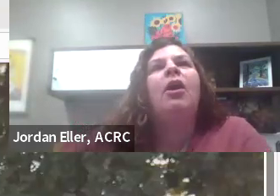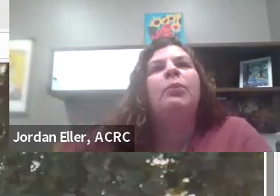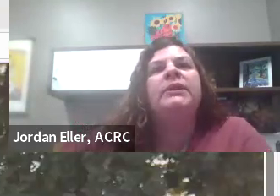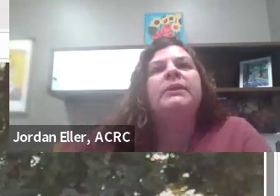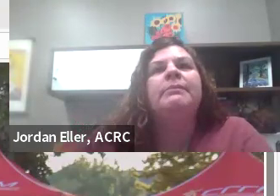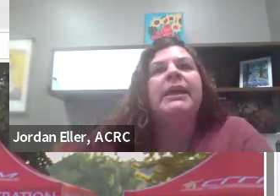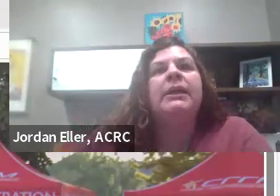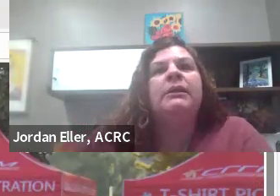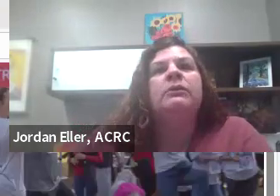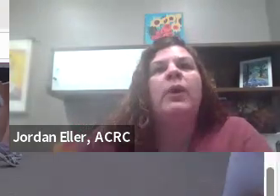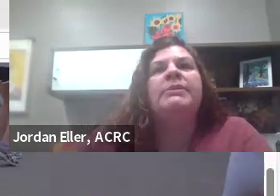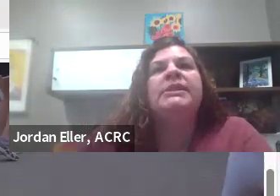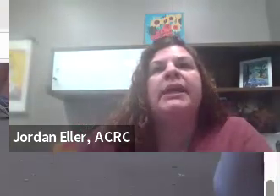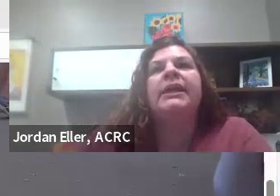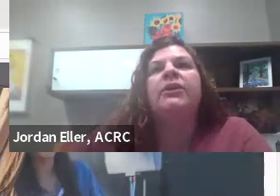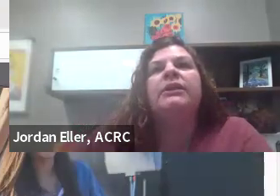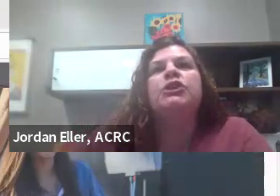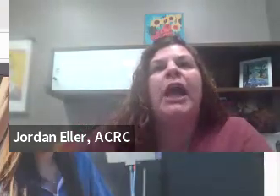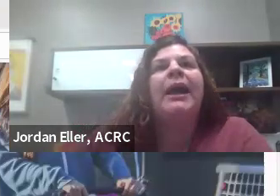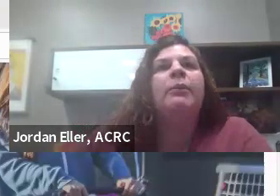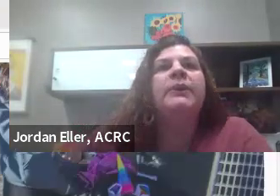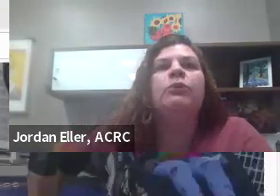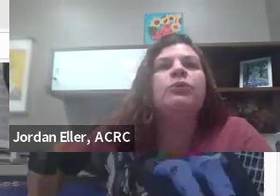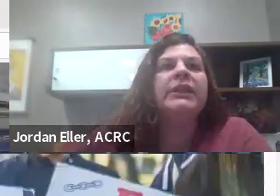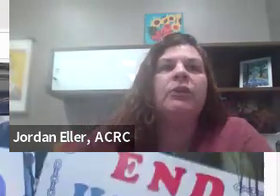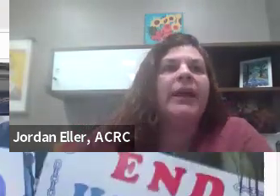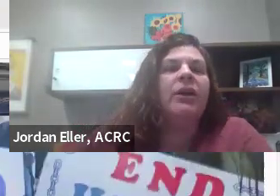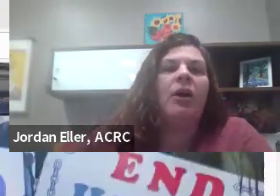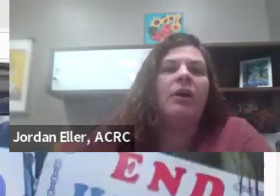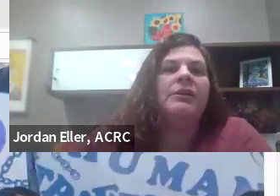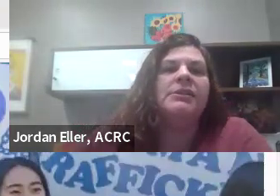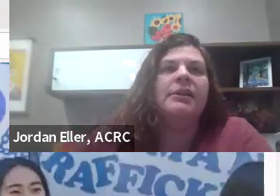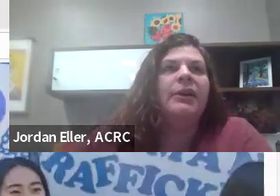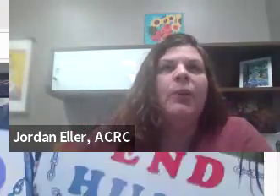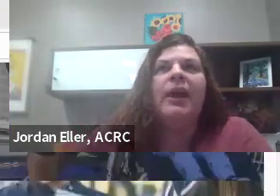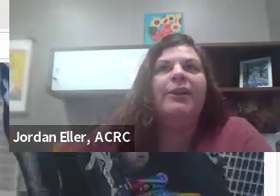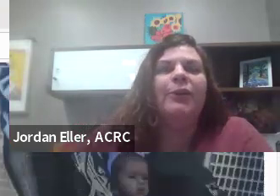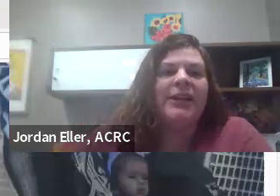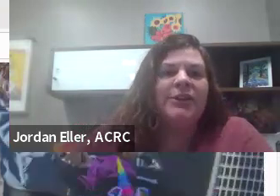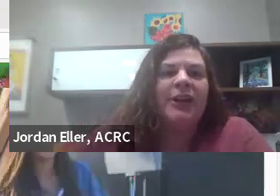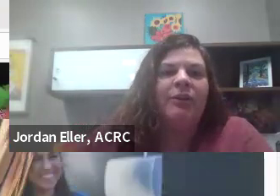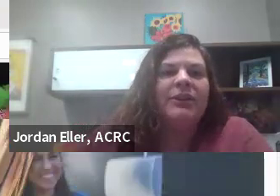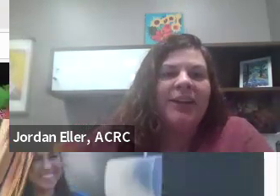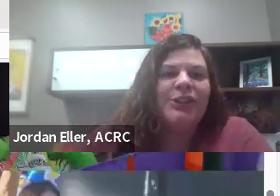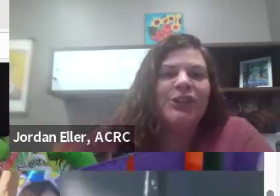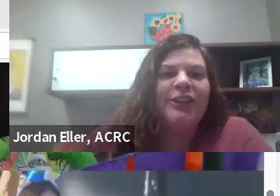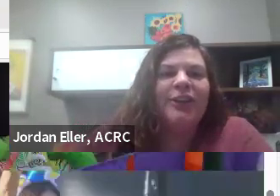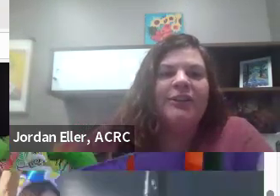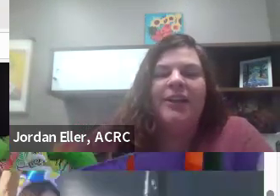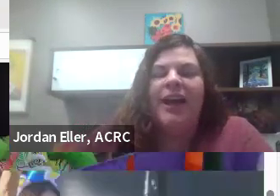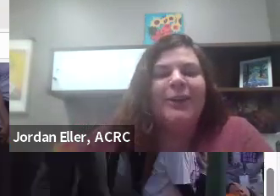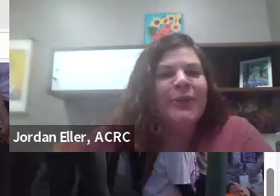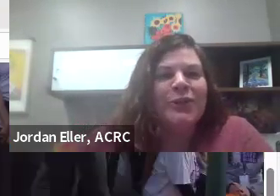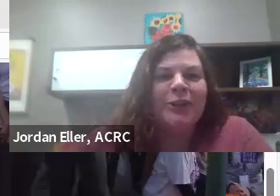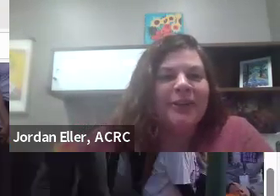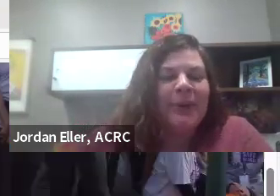a.m. I'll put the main website here in the chat, but really great cause. We had a great turnout last